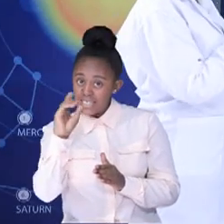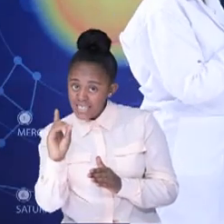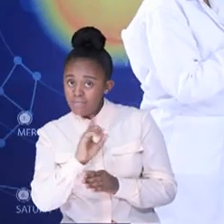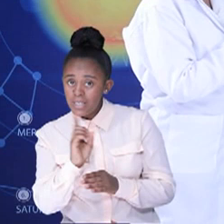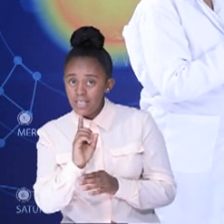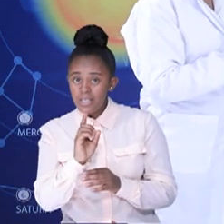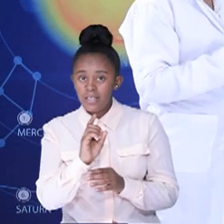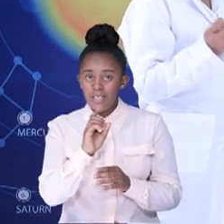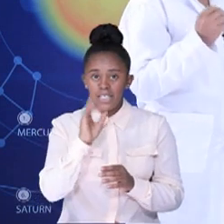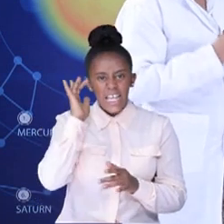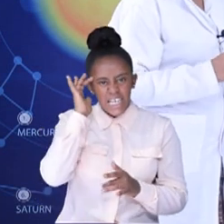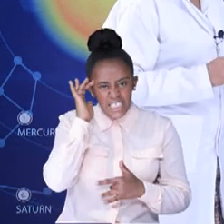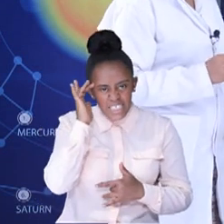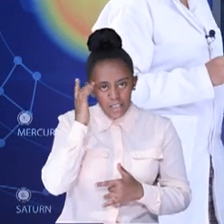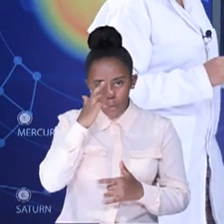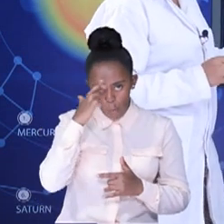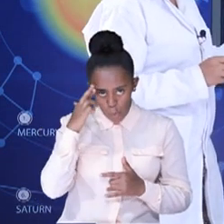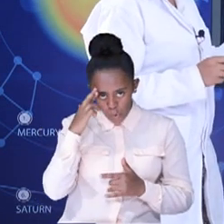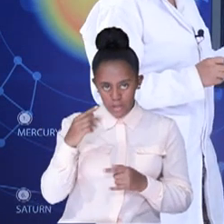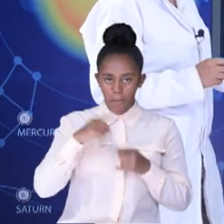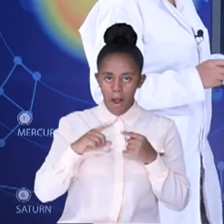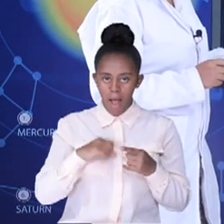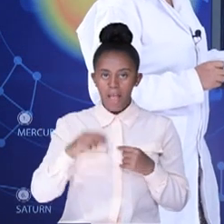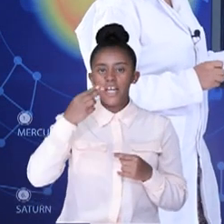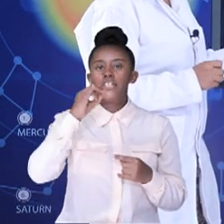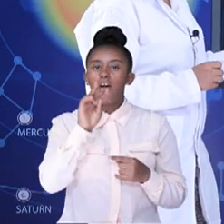by HIV, you are correct.